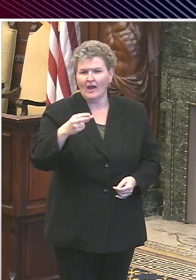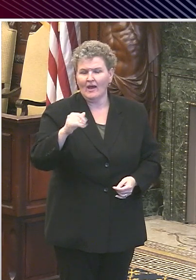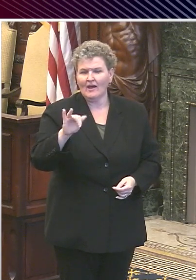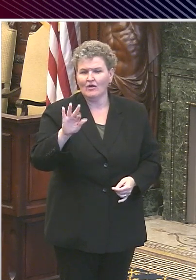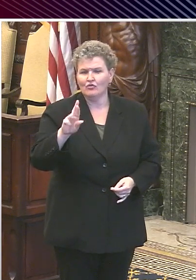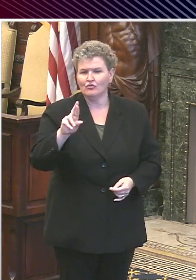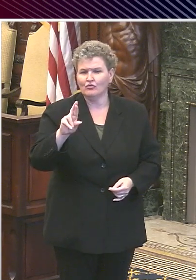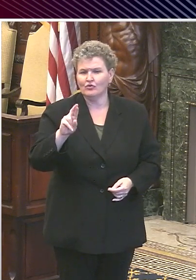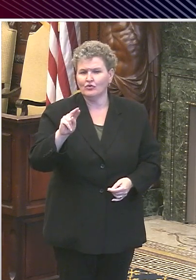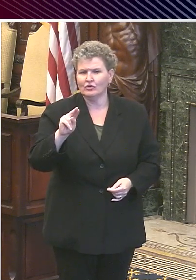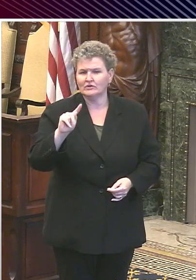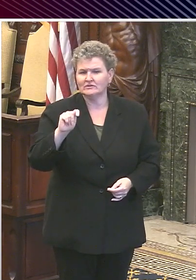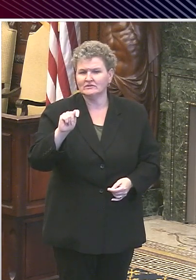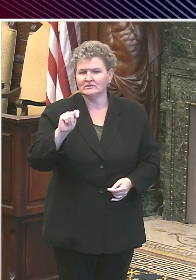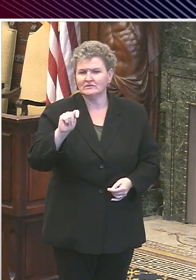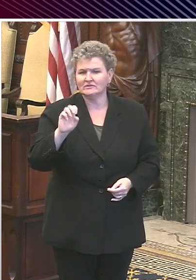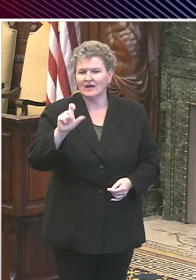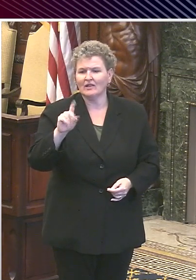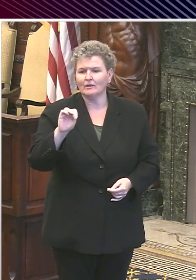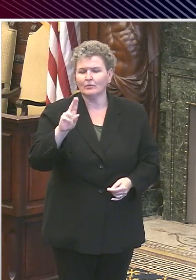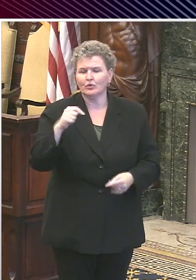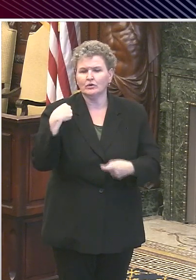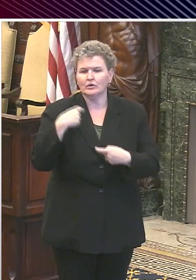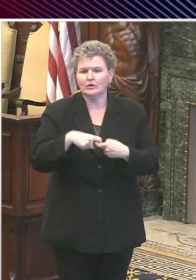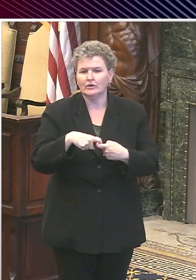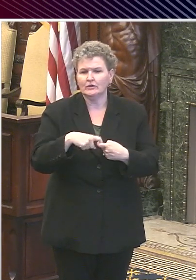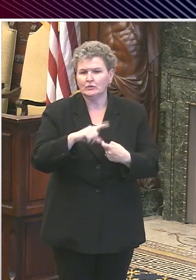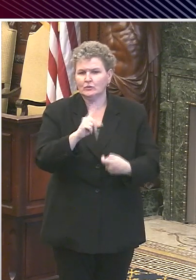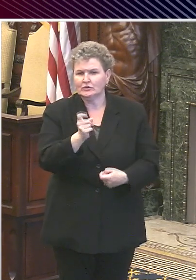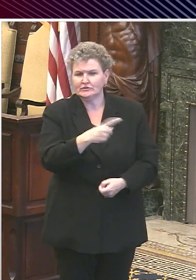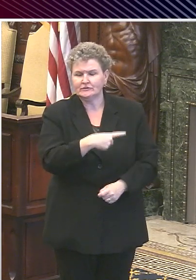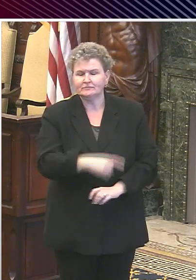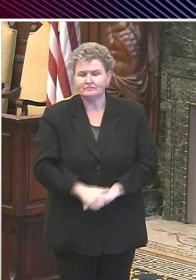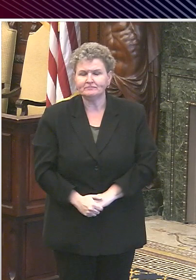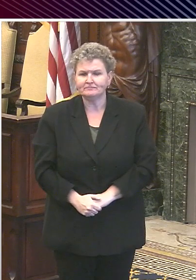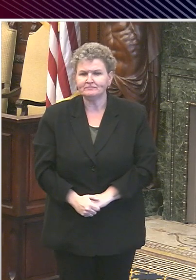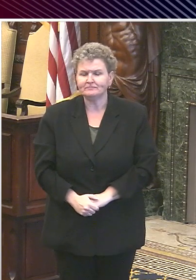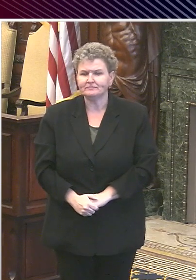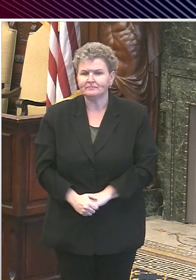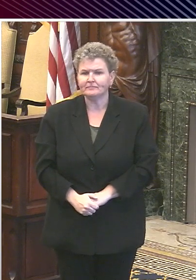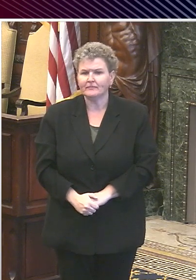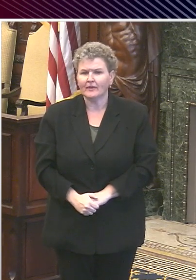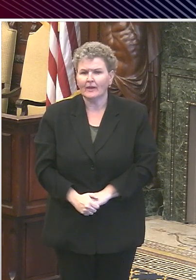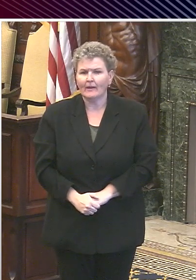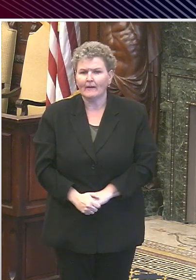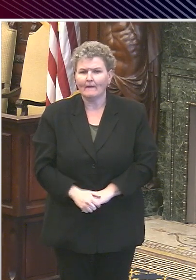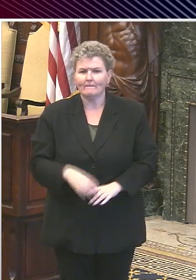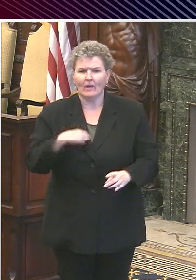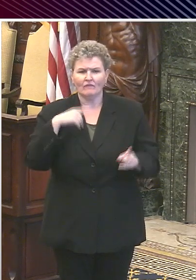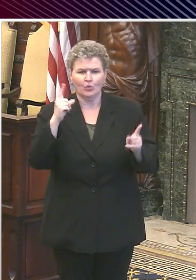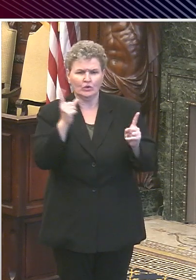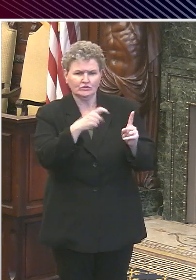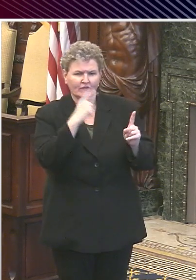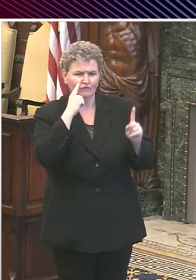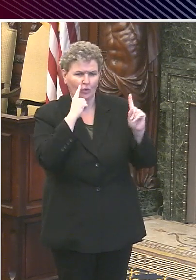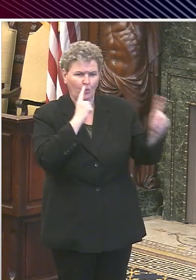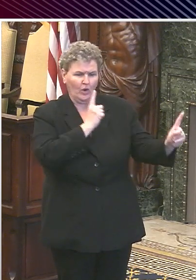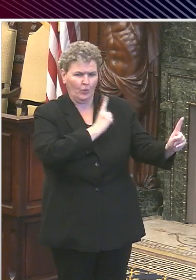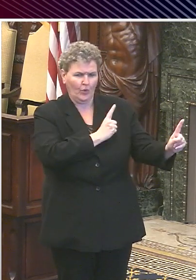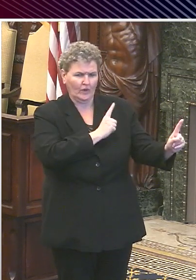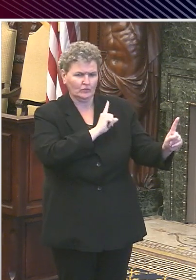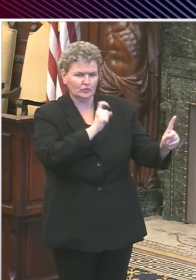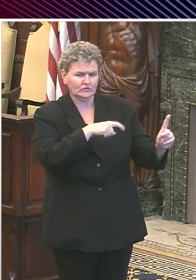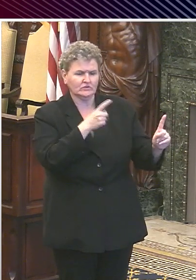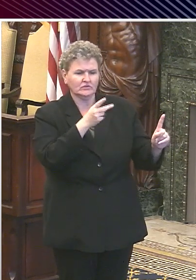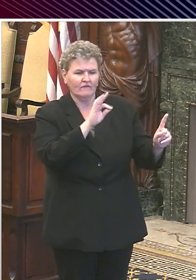Good afternoon. I have two questions. One is for Dr. Farley, and the other one, I guess, could be for the city just in general. So, Armando, quiero